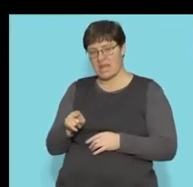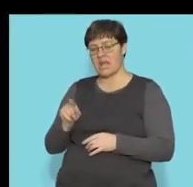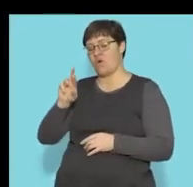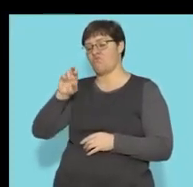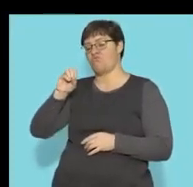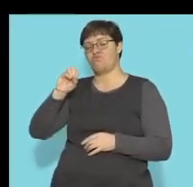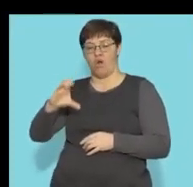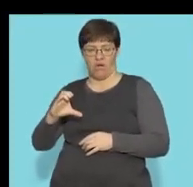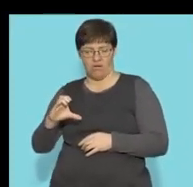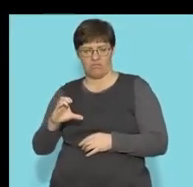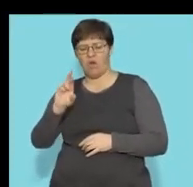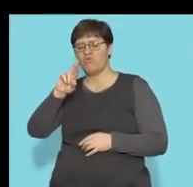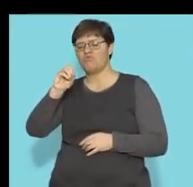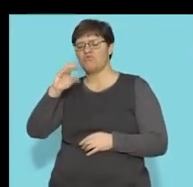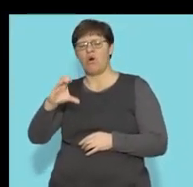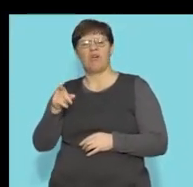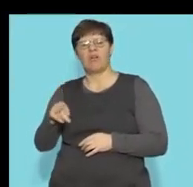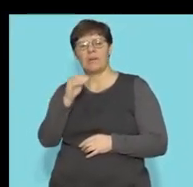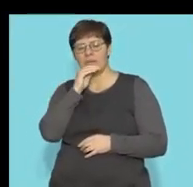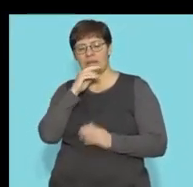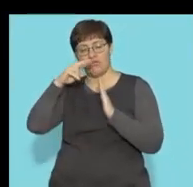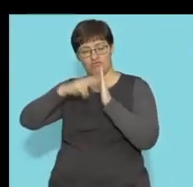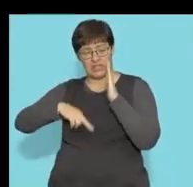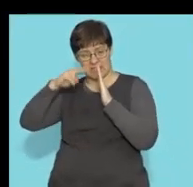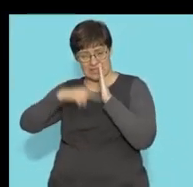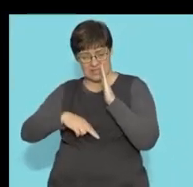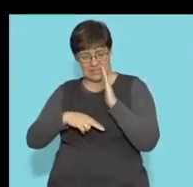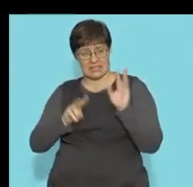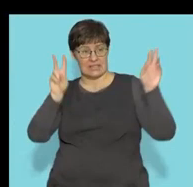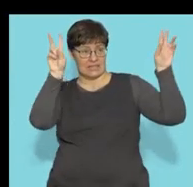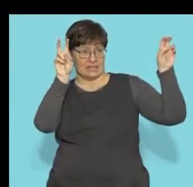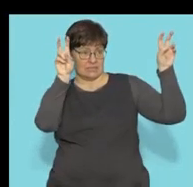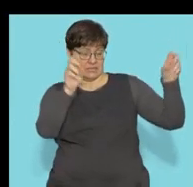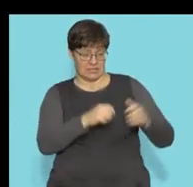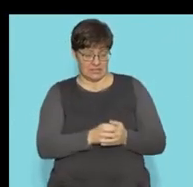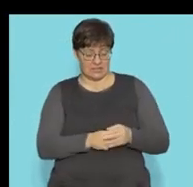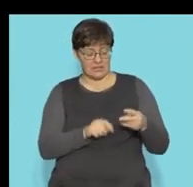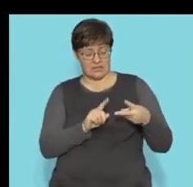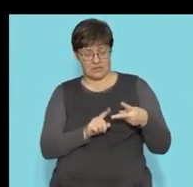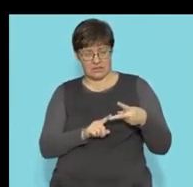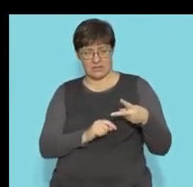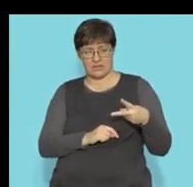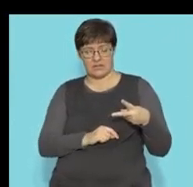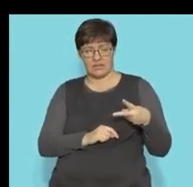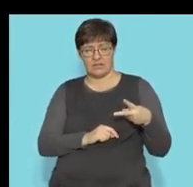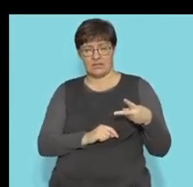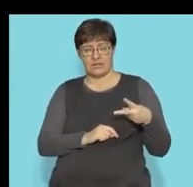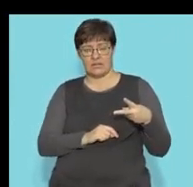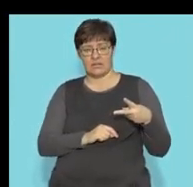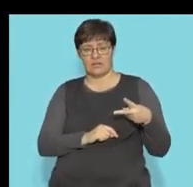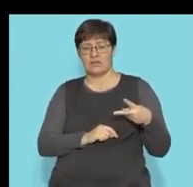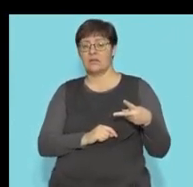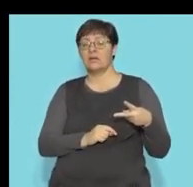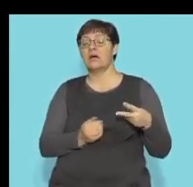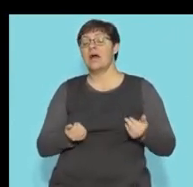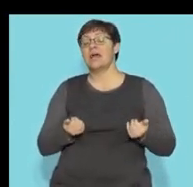does rock mean? Read the statement, offer only one